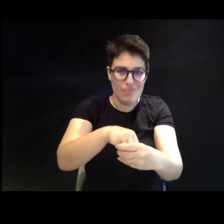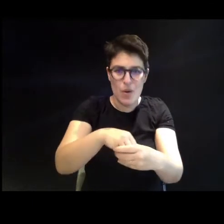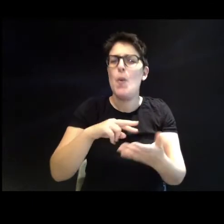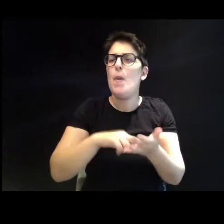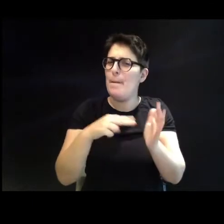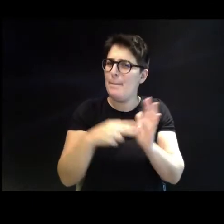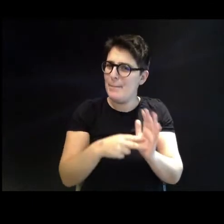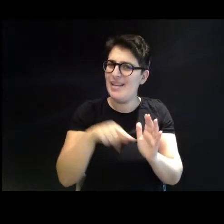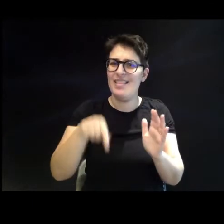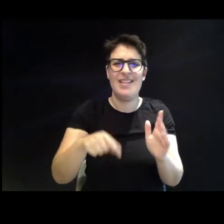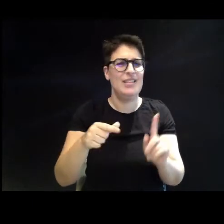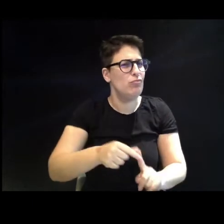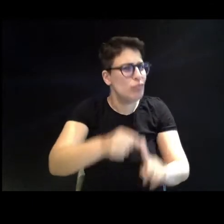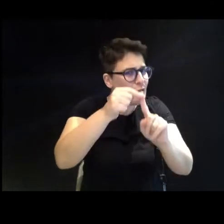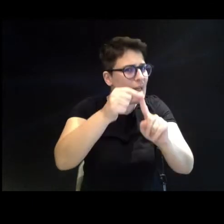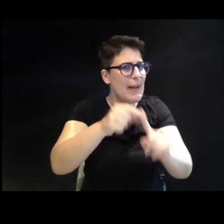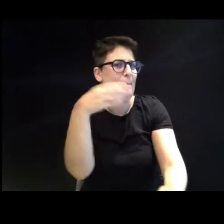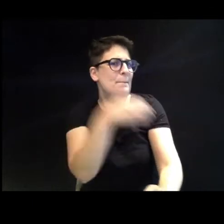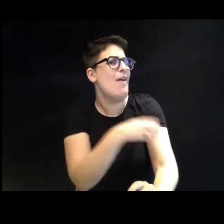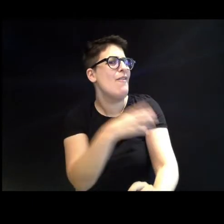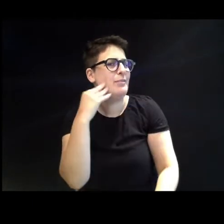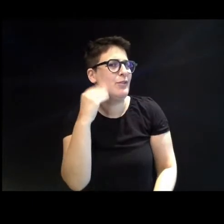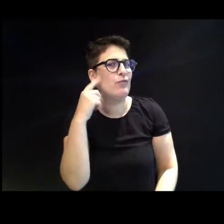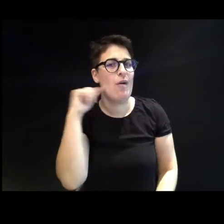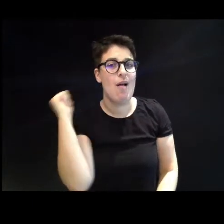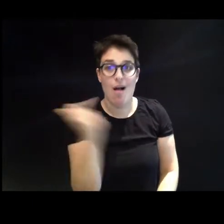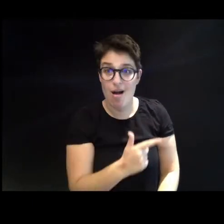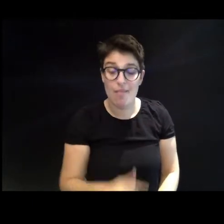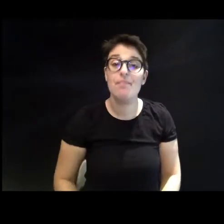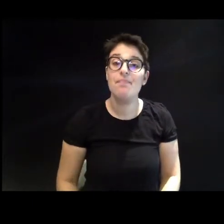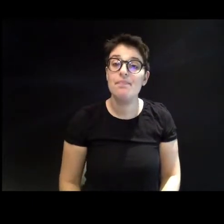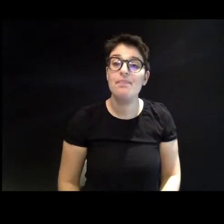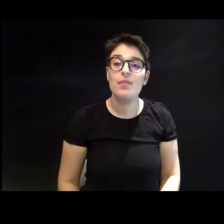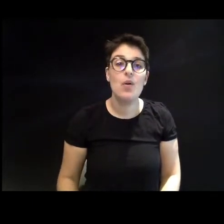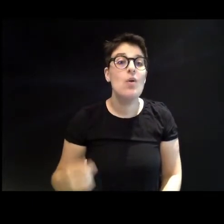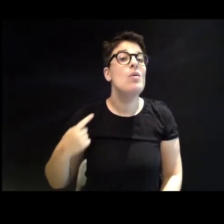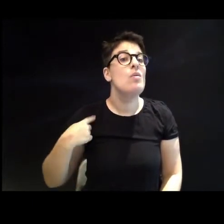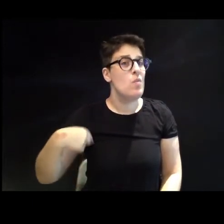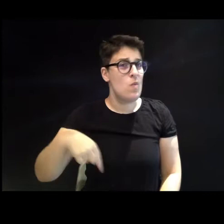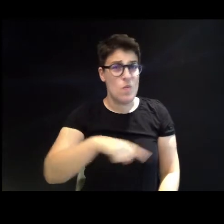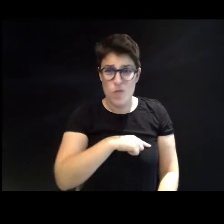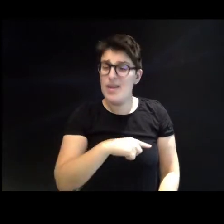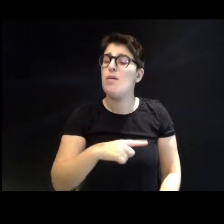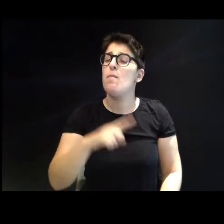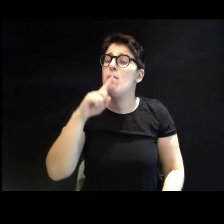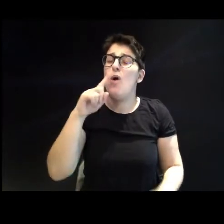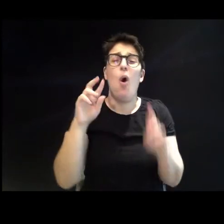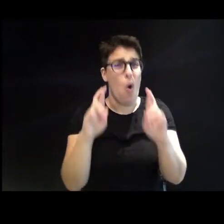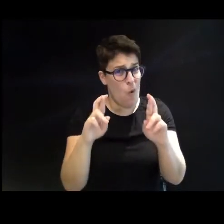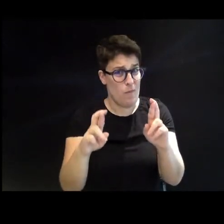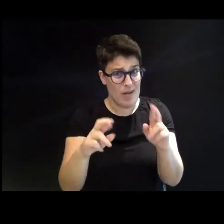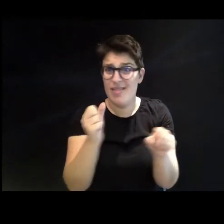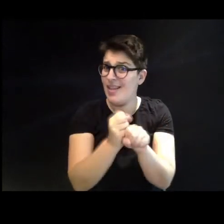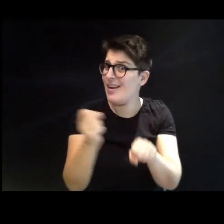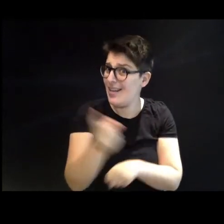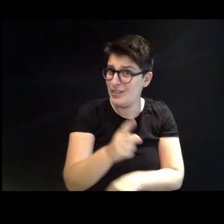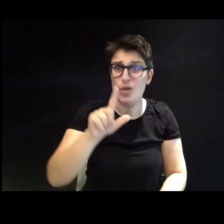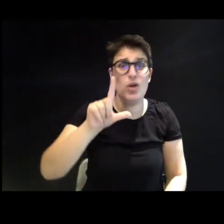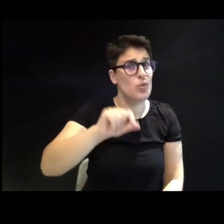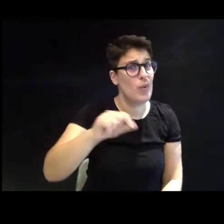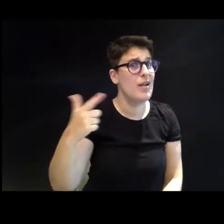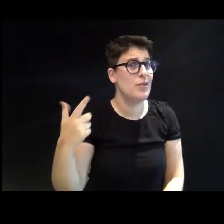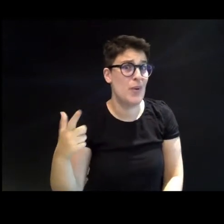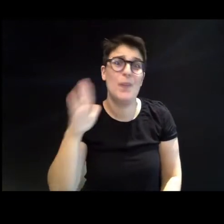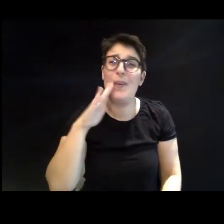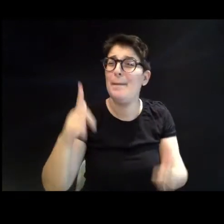empowering experience for all. We at DPNYC want to assure you that the parade will be back in 2021 bigger and better than ever. Thank